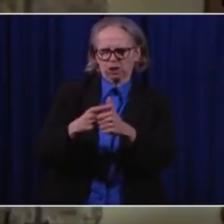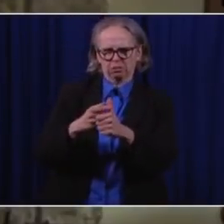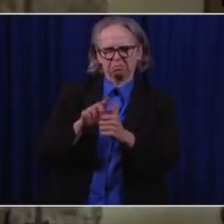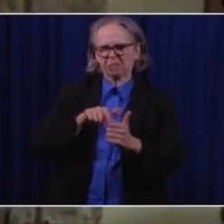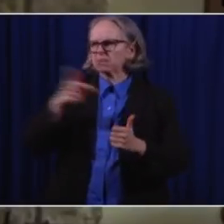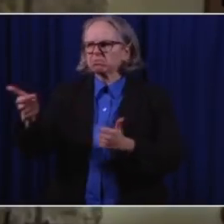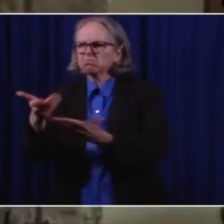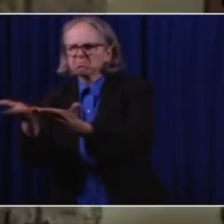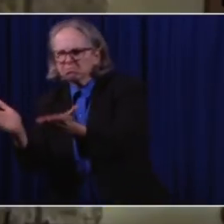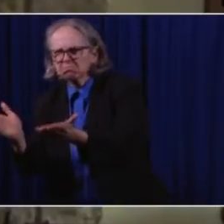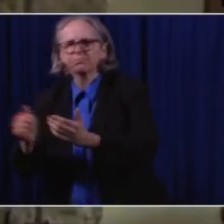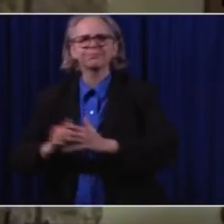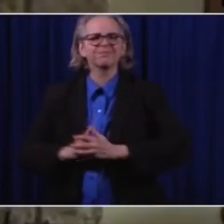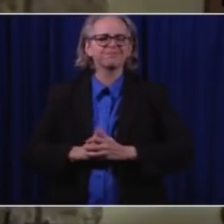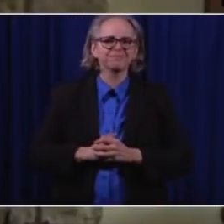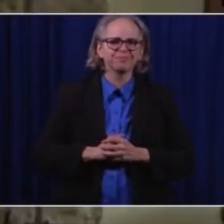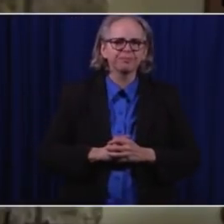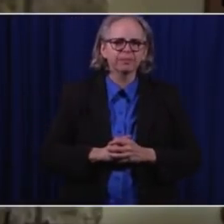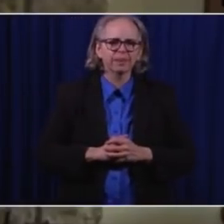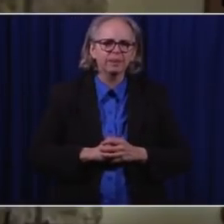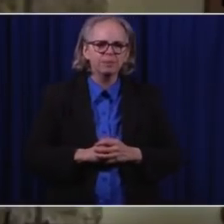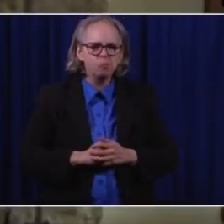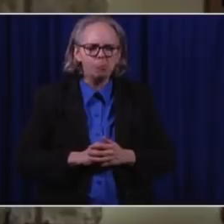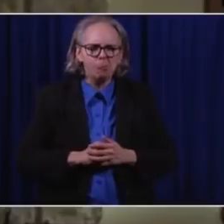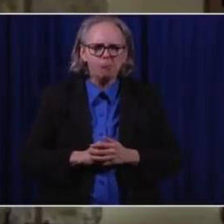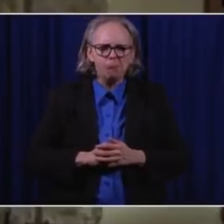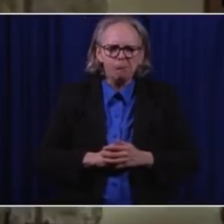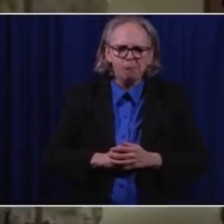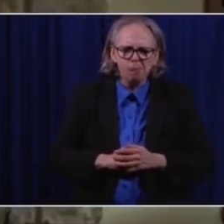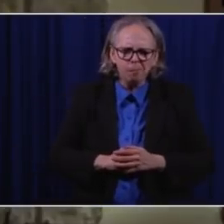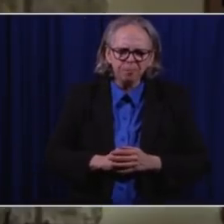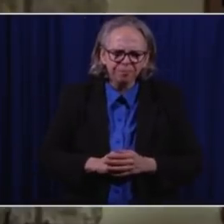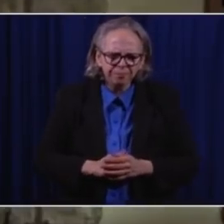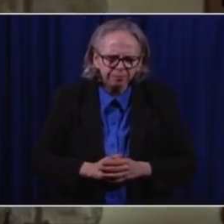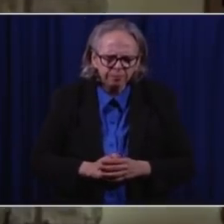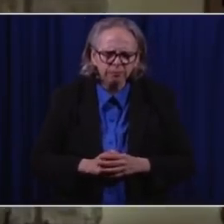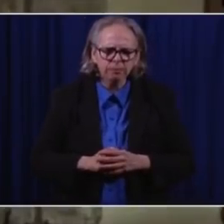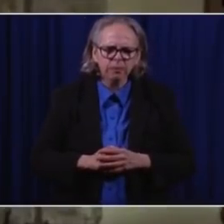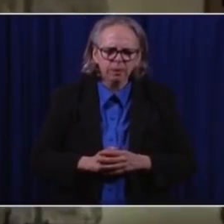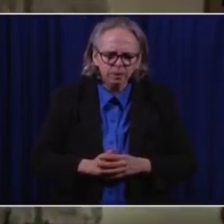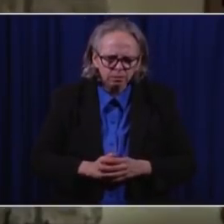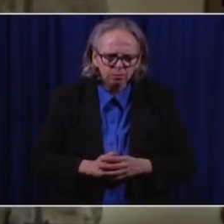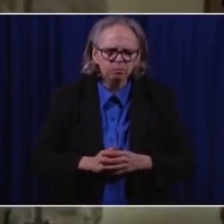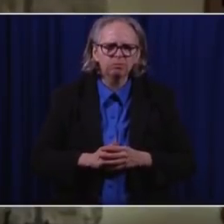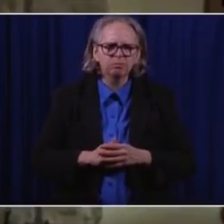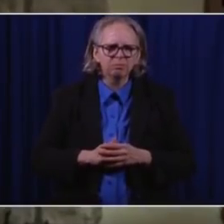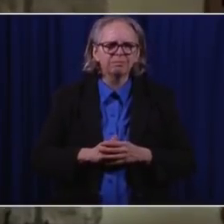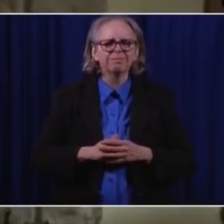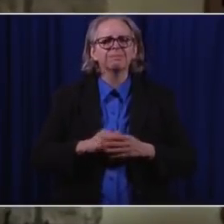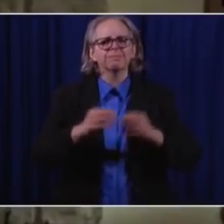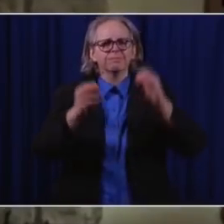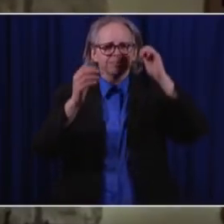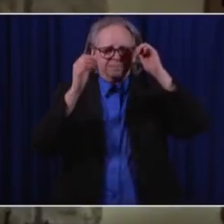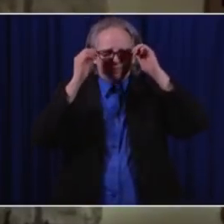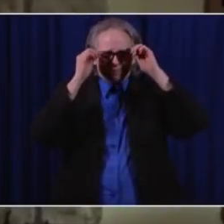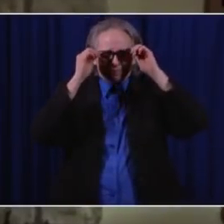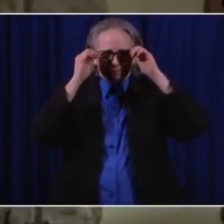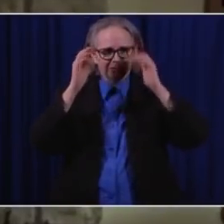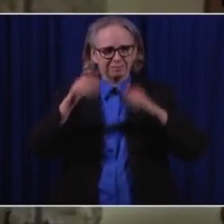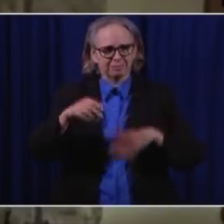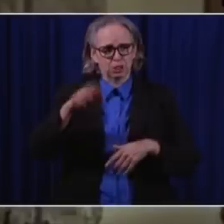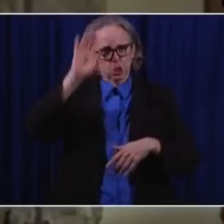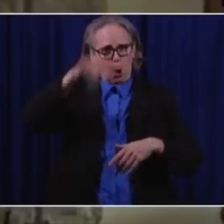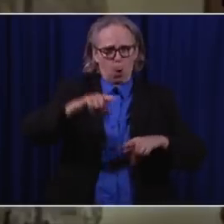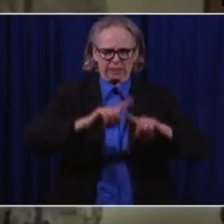But I want to say that the cities or counties